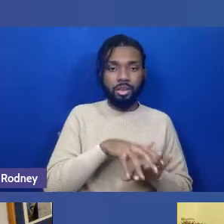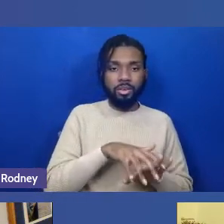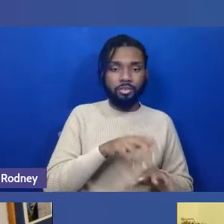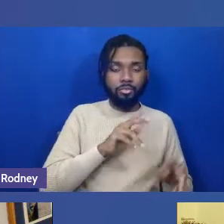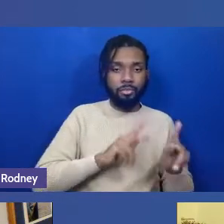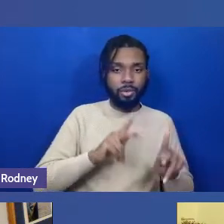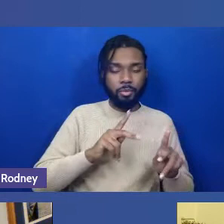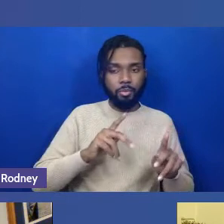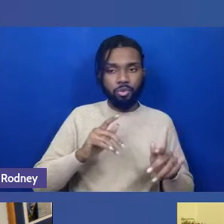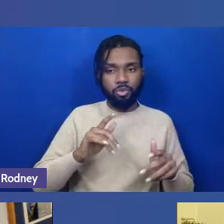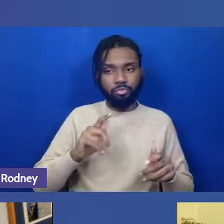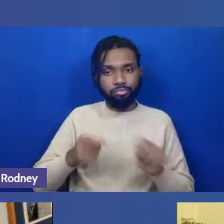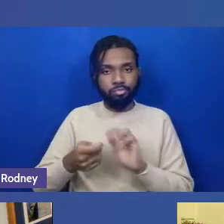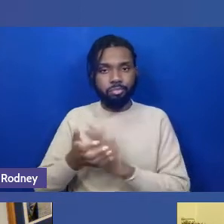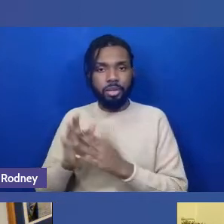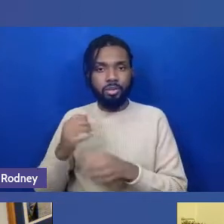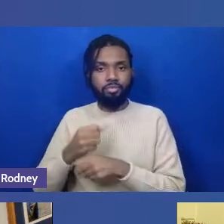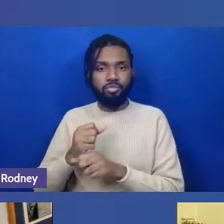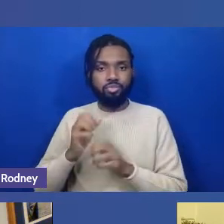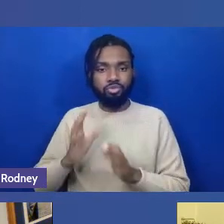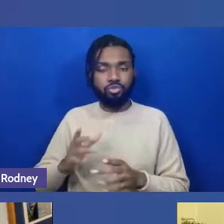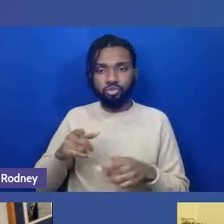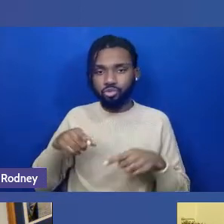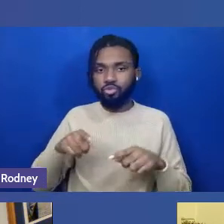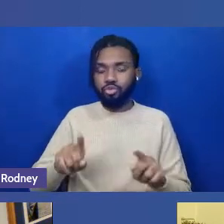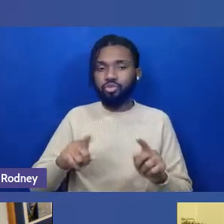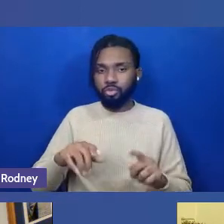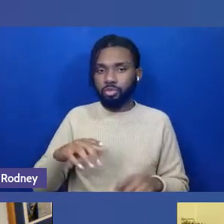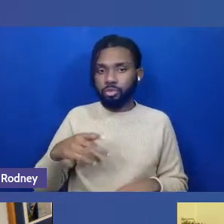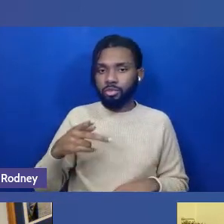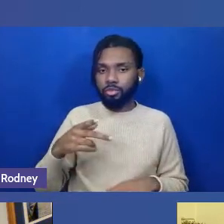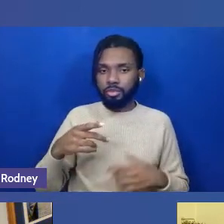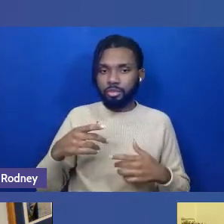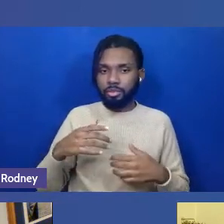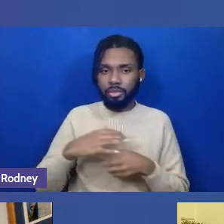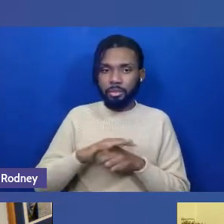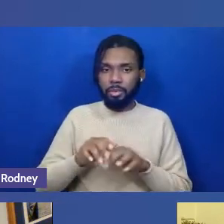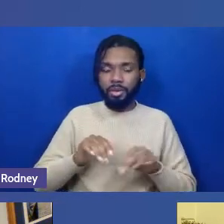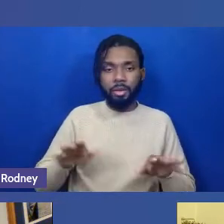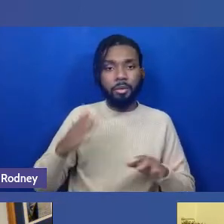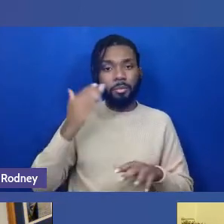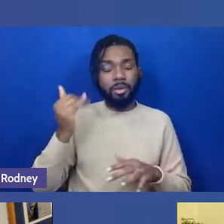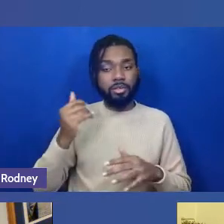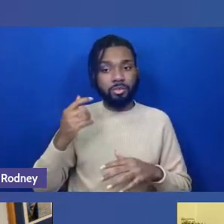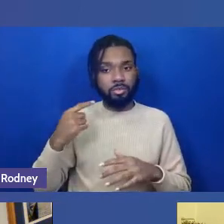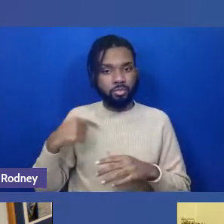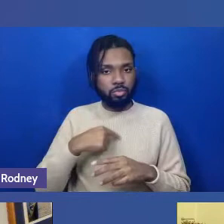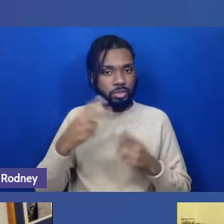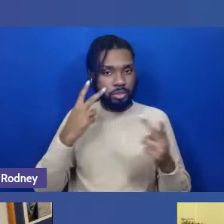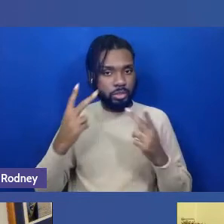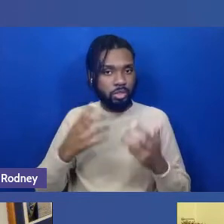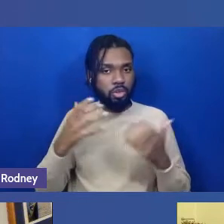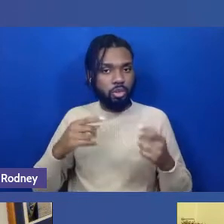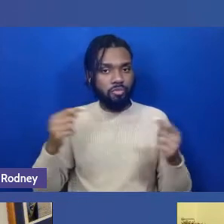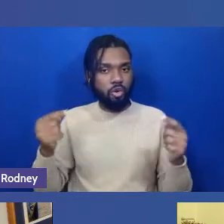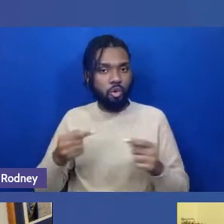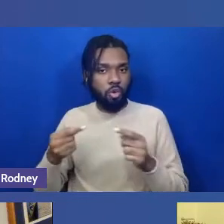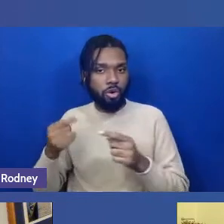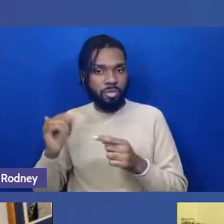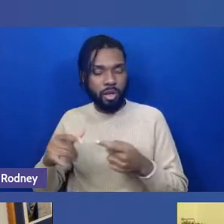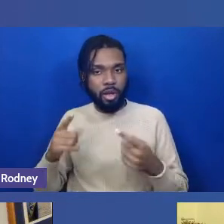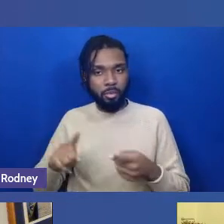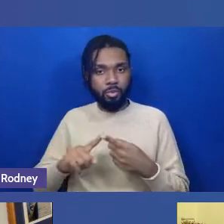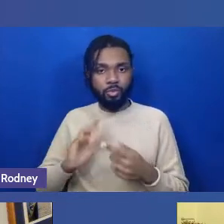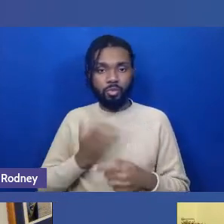the pandemic, in relationship to a lot of the harm that has been done to our communities. And that was